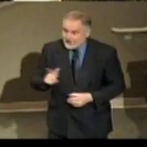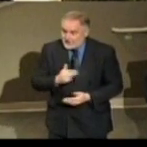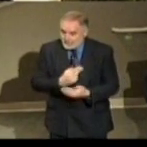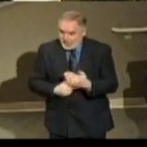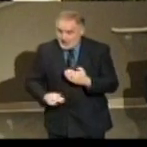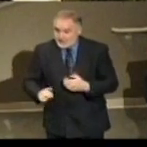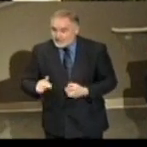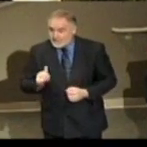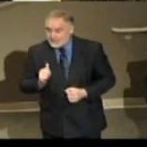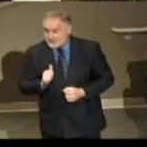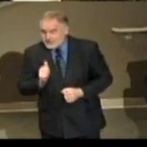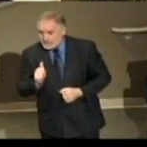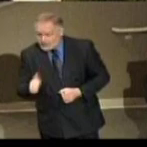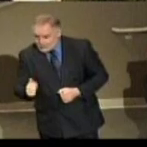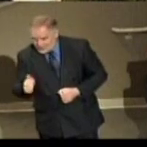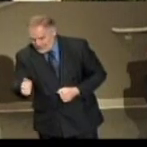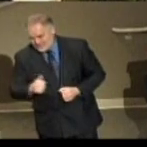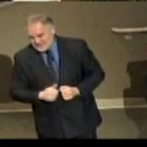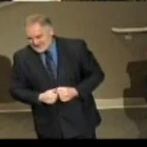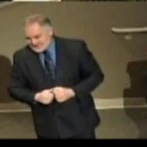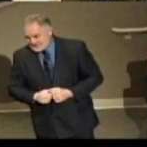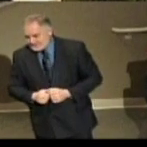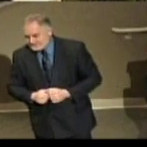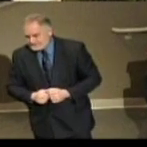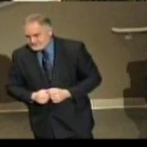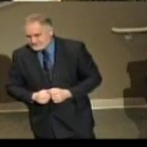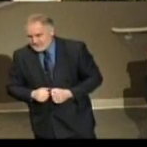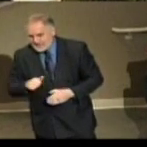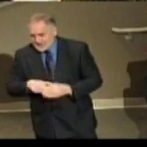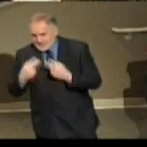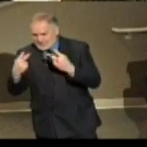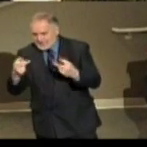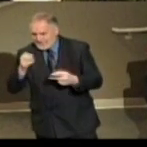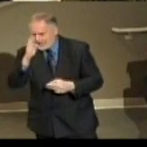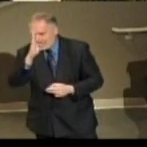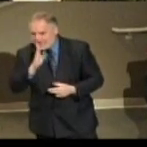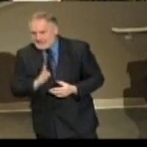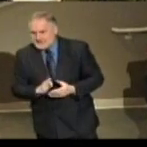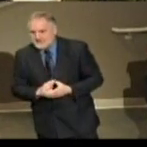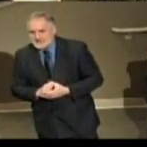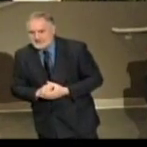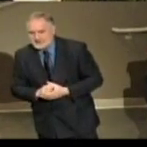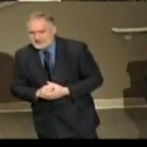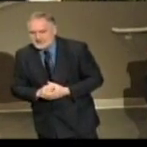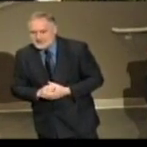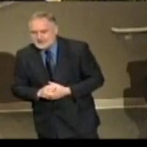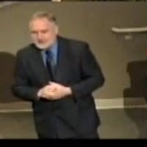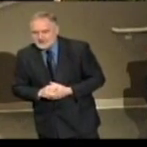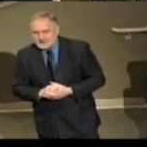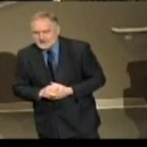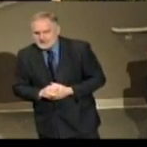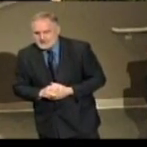humble you in the sight of God.